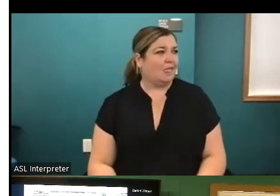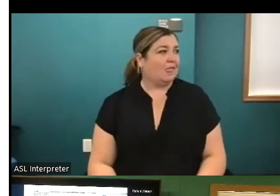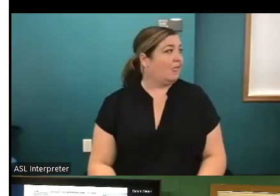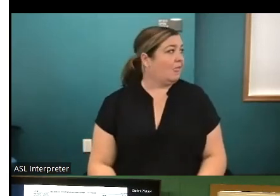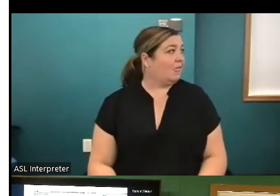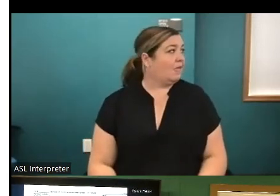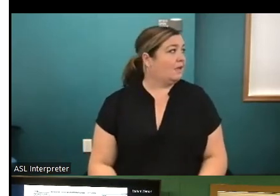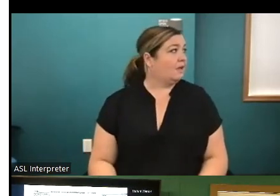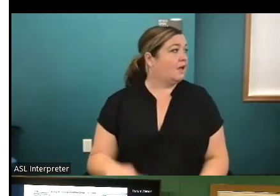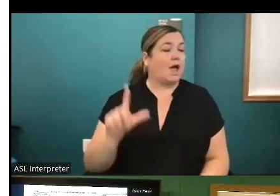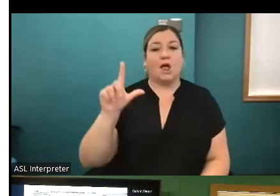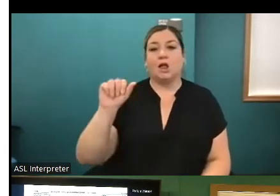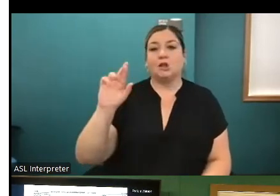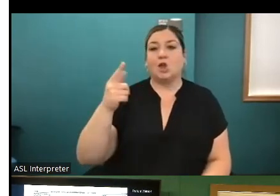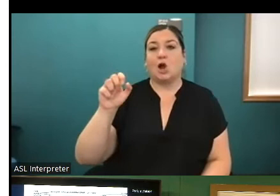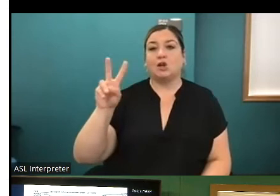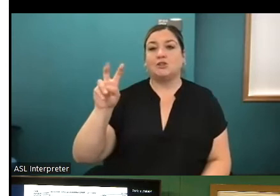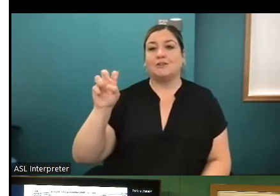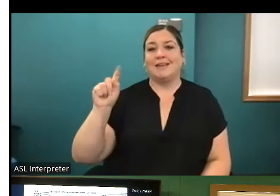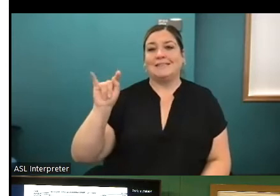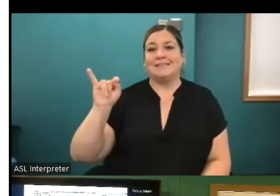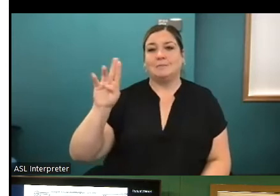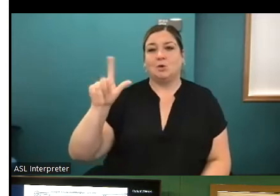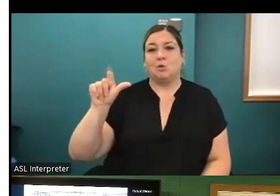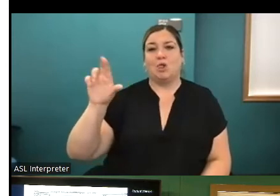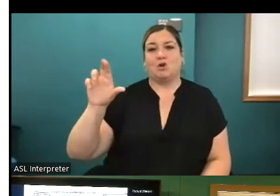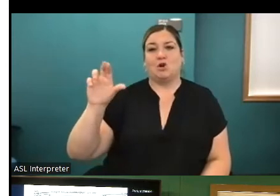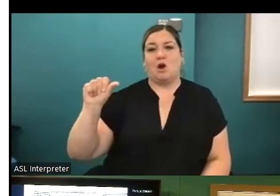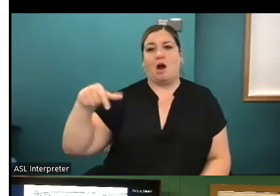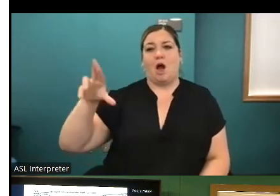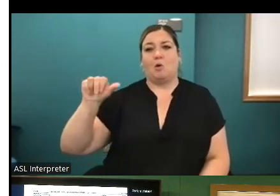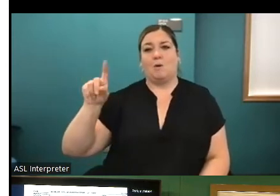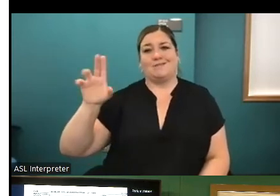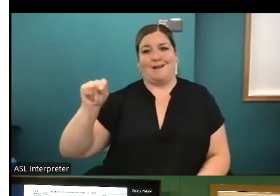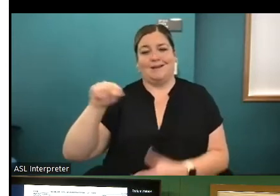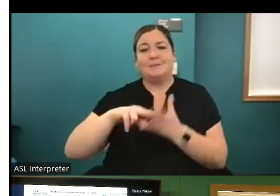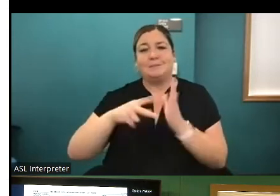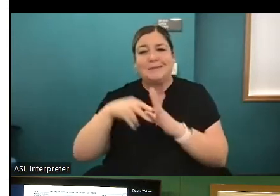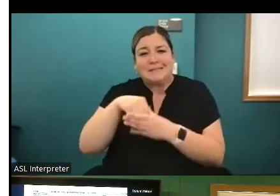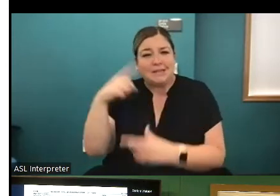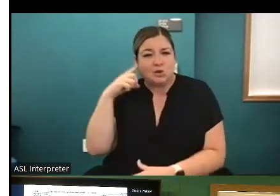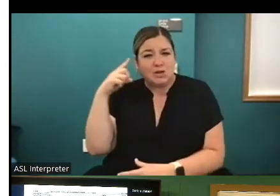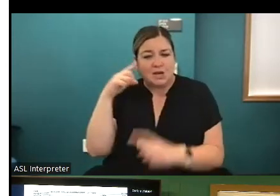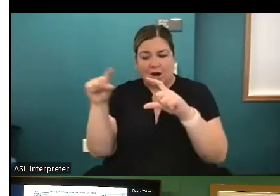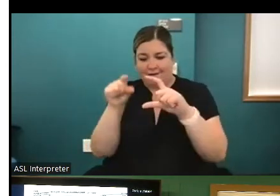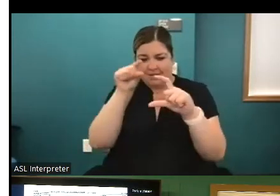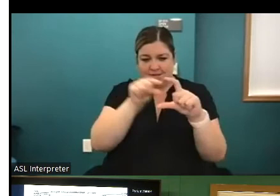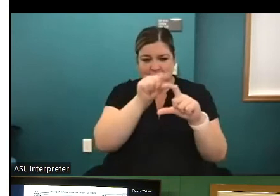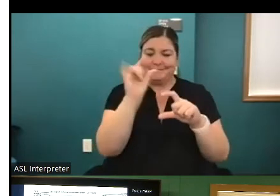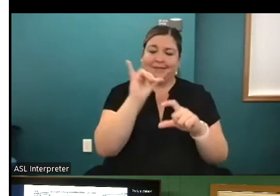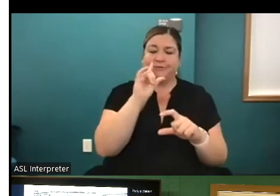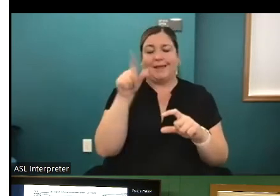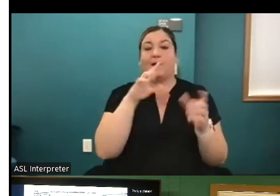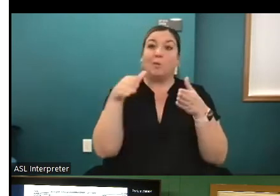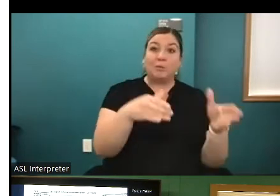vestibular aqueduct. And so basically you have your parts of your inner ear, off of the middle part of your inner ear, there's this little like river and a lake that